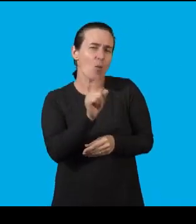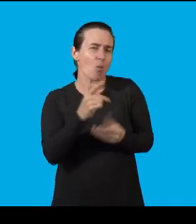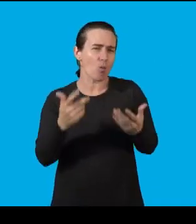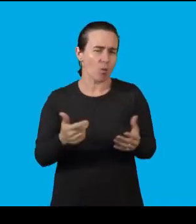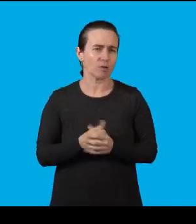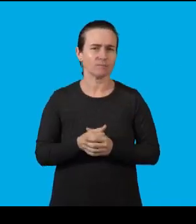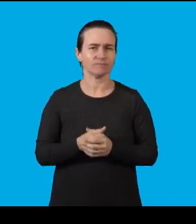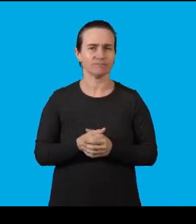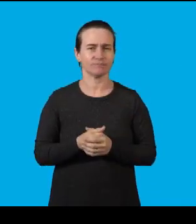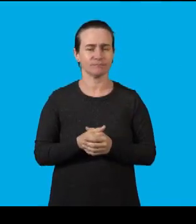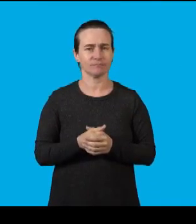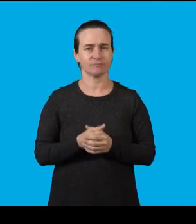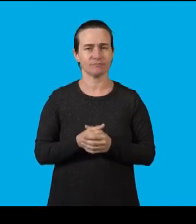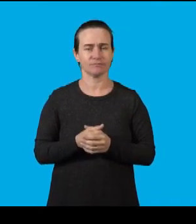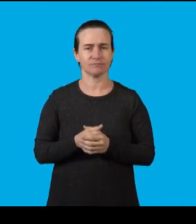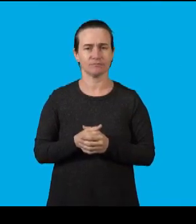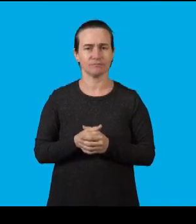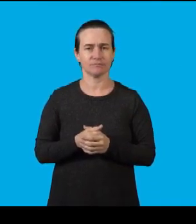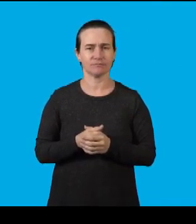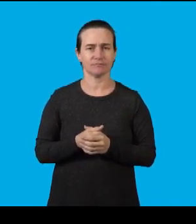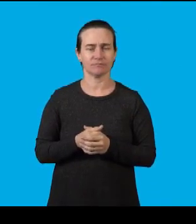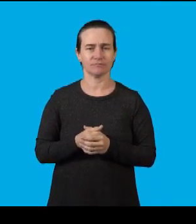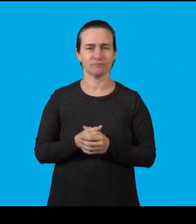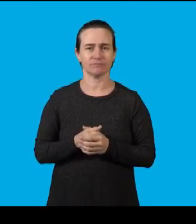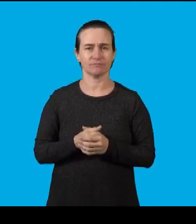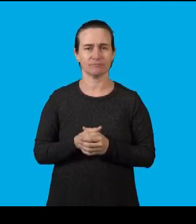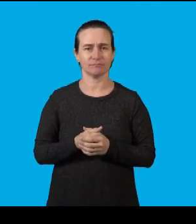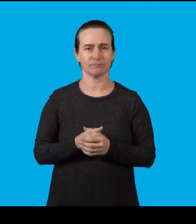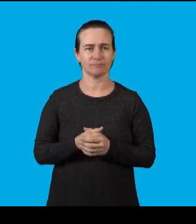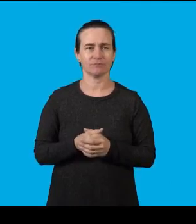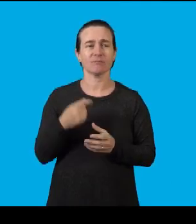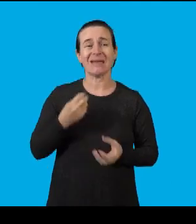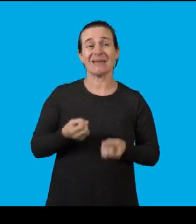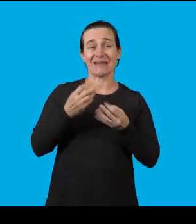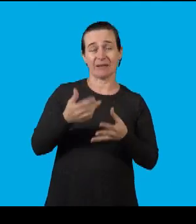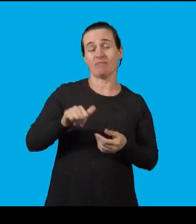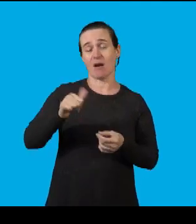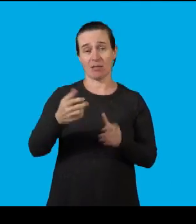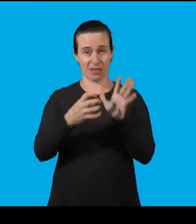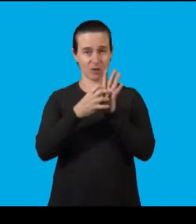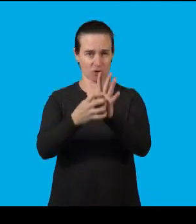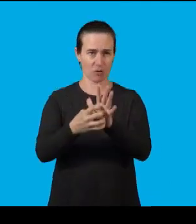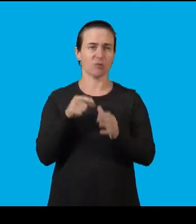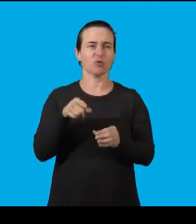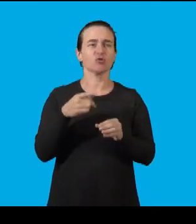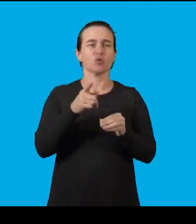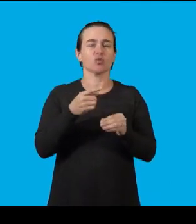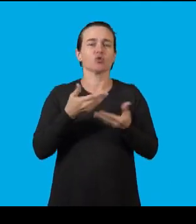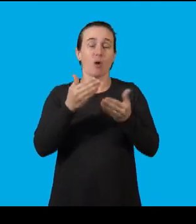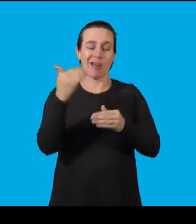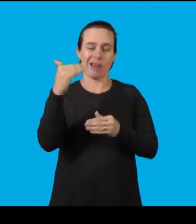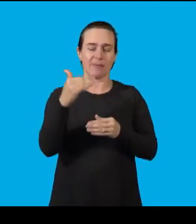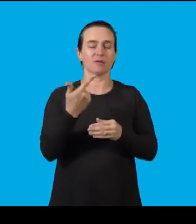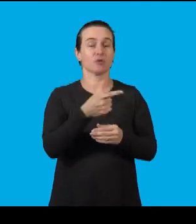source say? That will help you understand and interpret the source. Let's quickly look at our example to determine the limitation